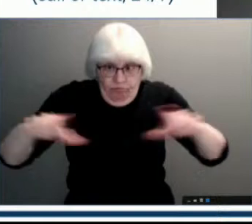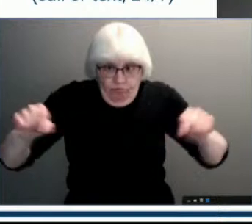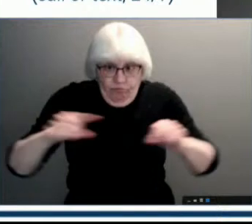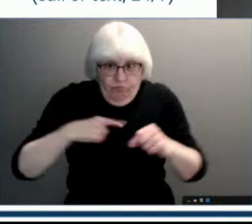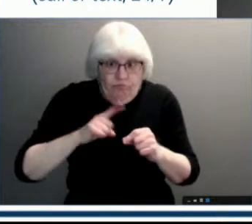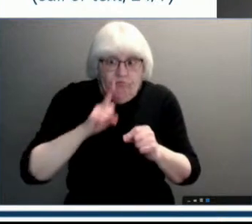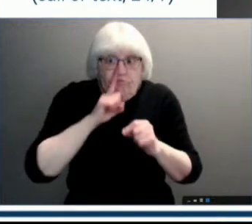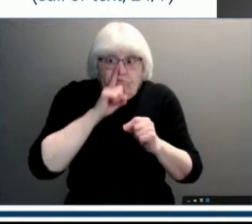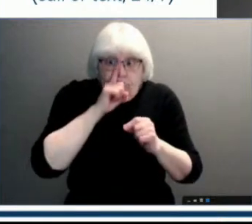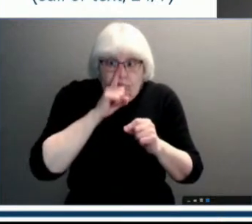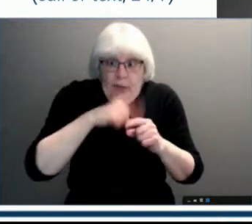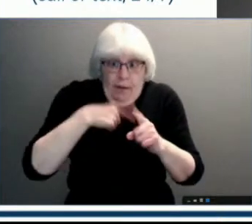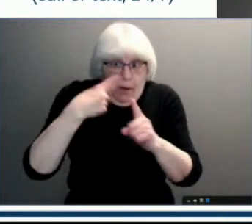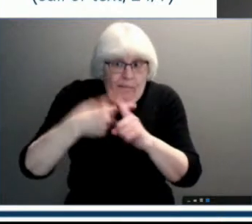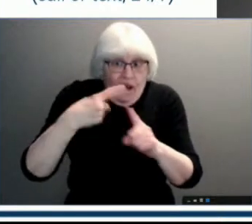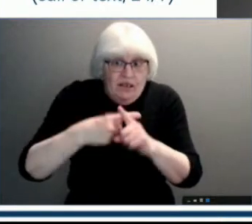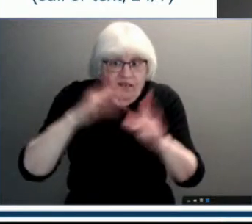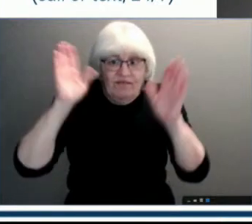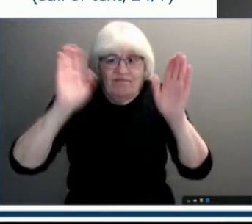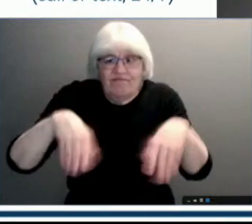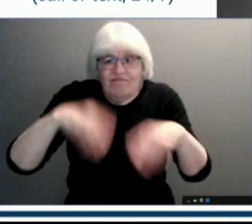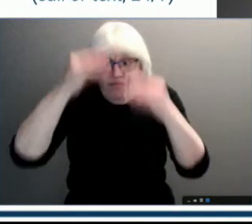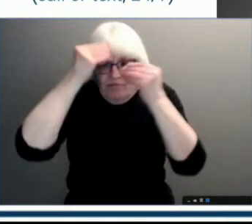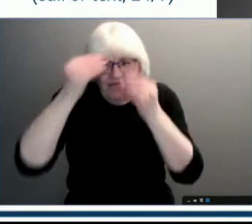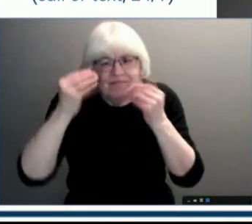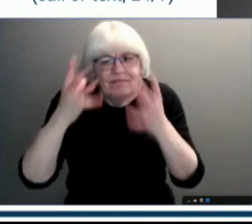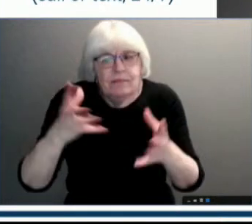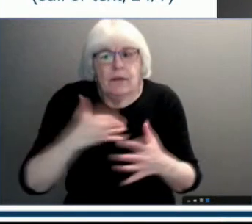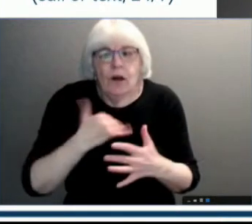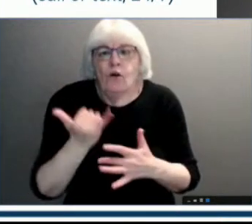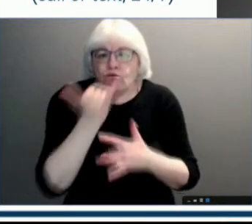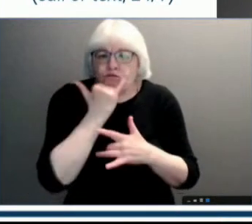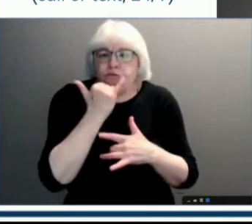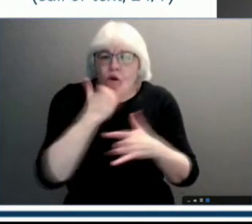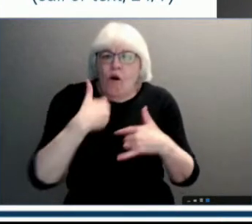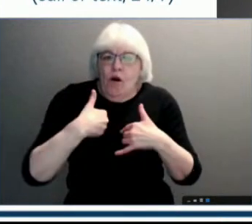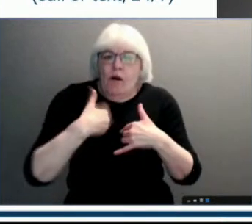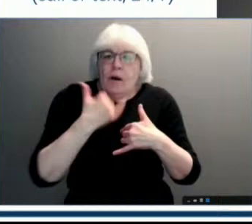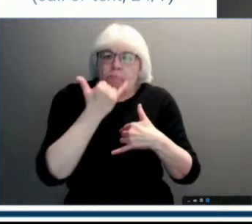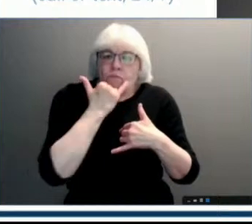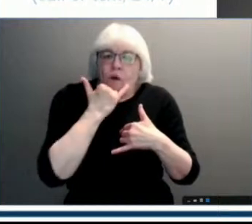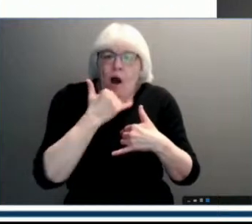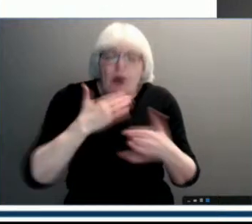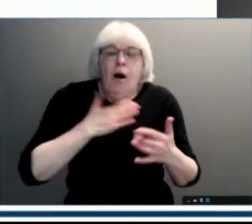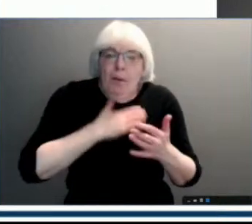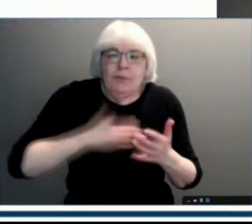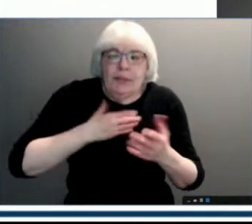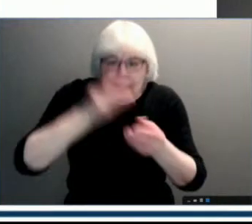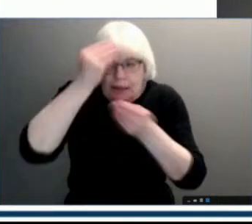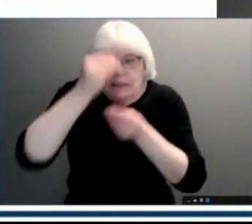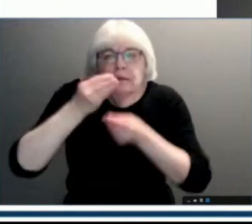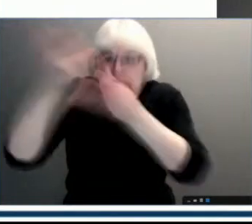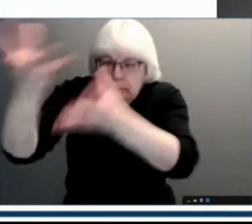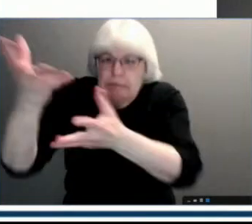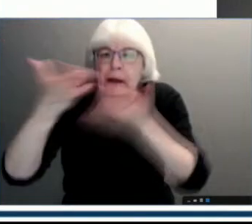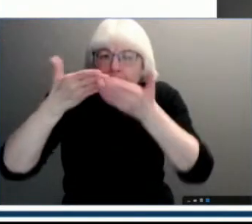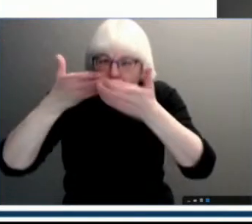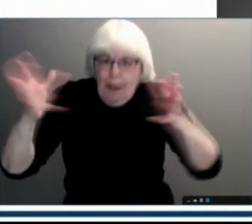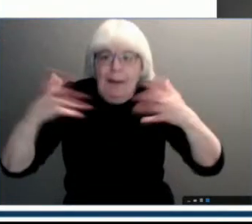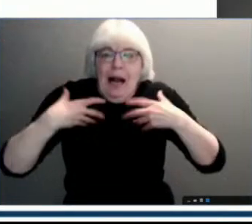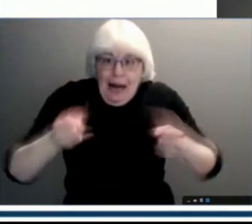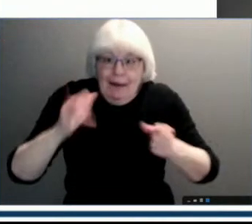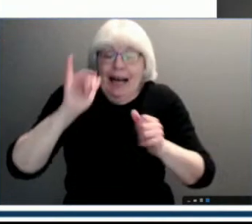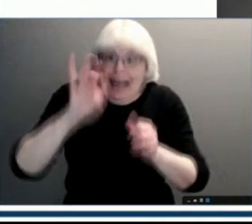part. We are encouraging people to notify public health so they can provide you can get information about what